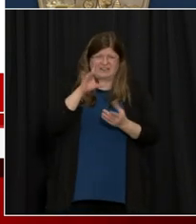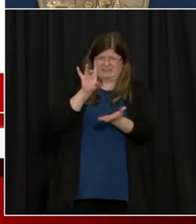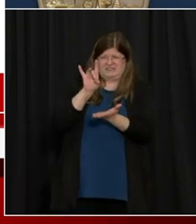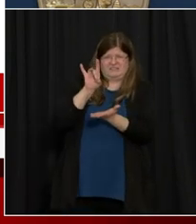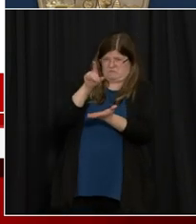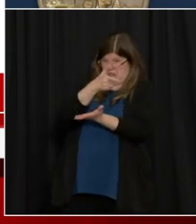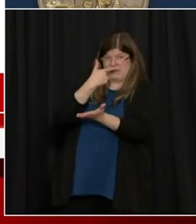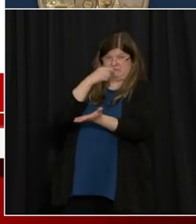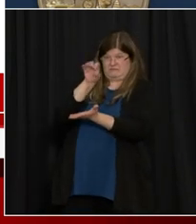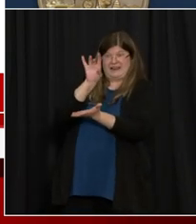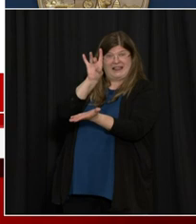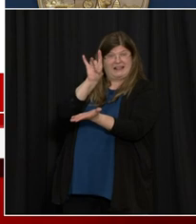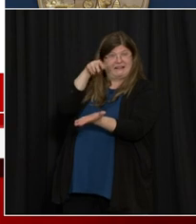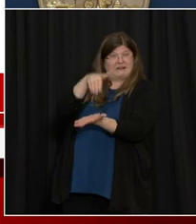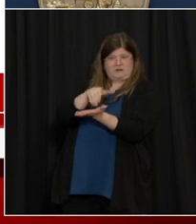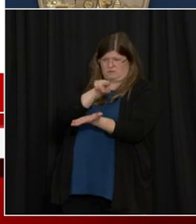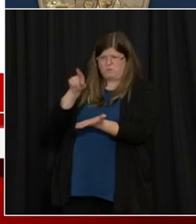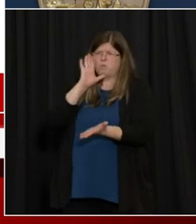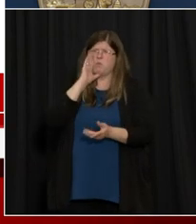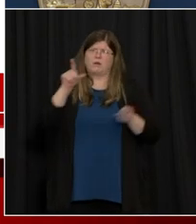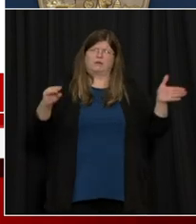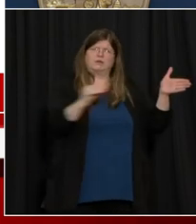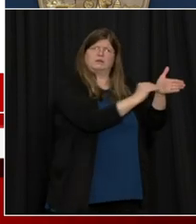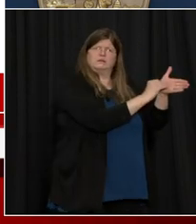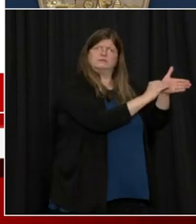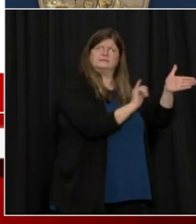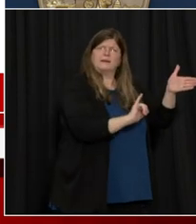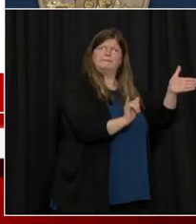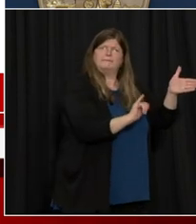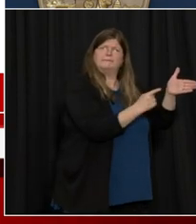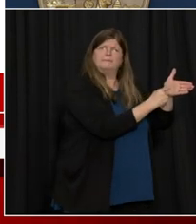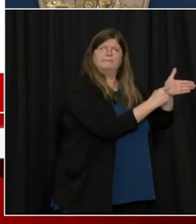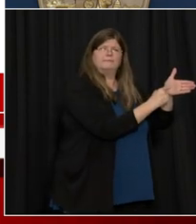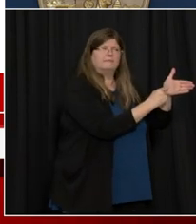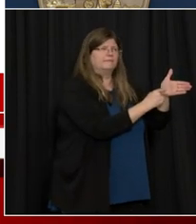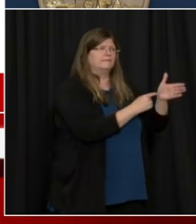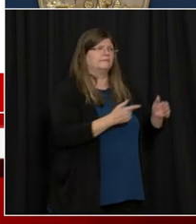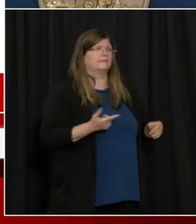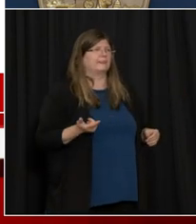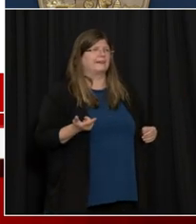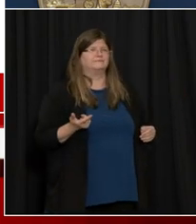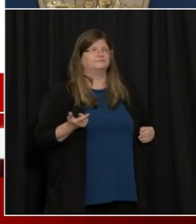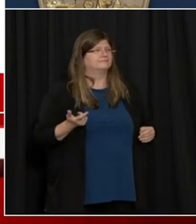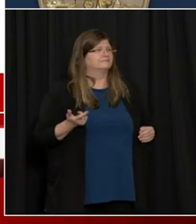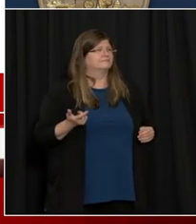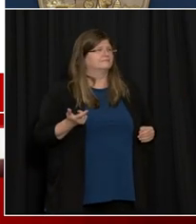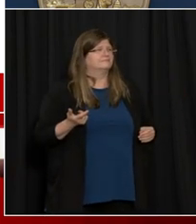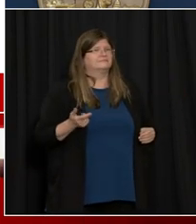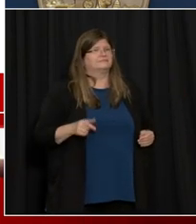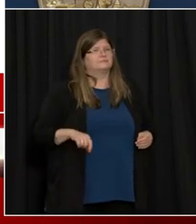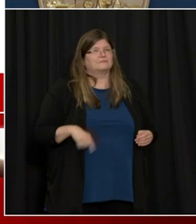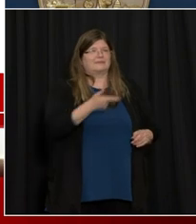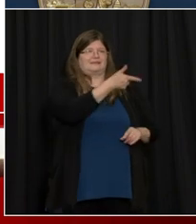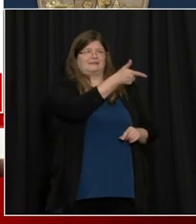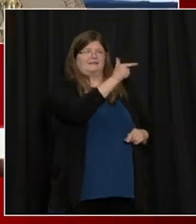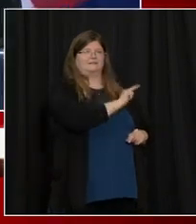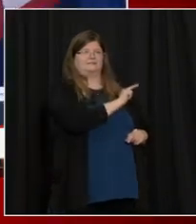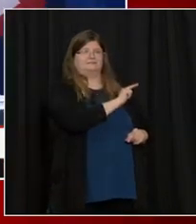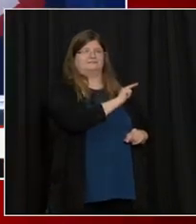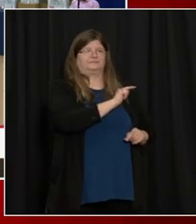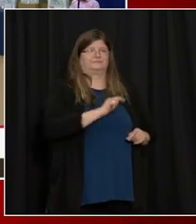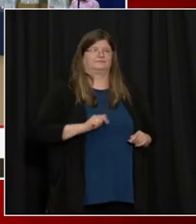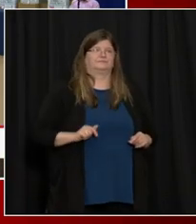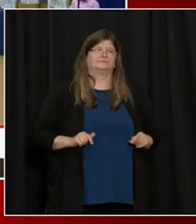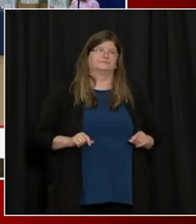It really is represented in the graph. I'm sorry? They change too, Mayor. Go ahead, John. Sure. So